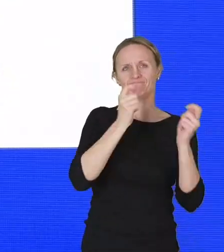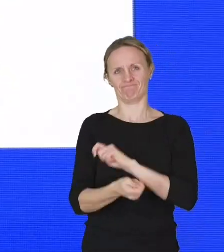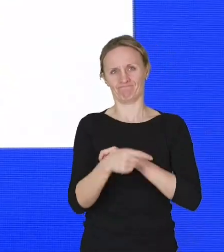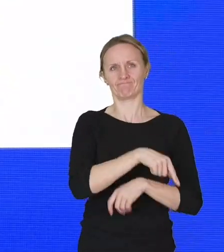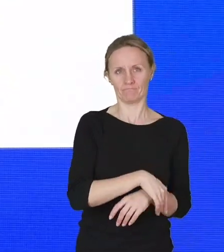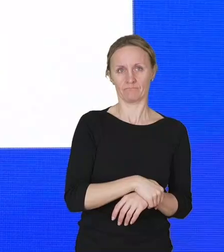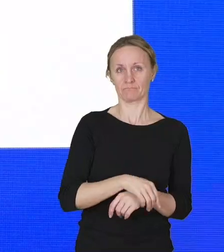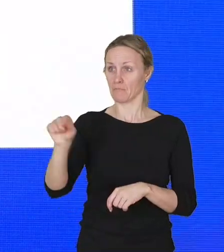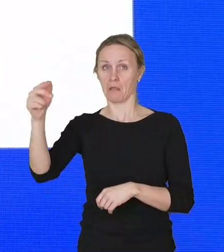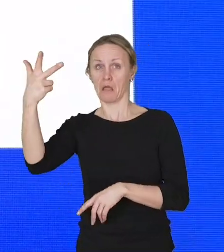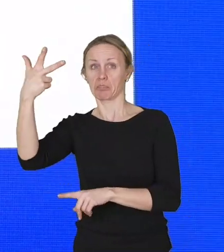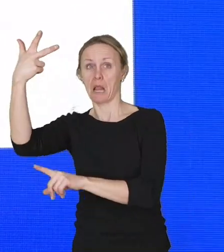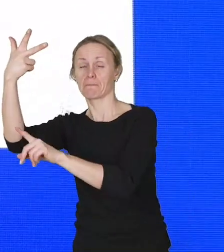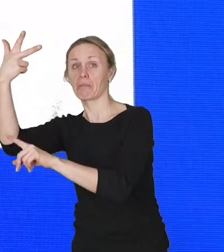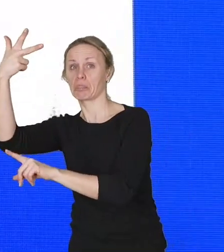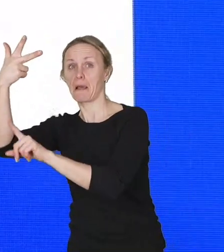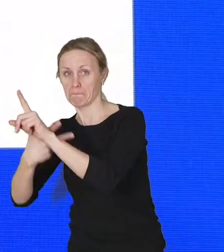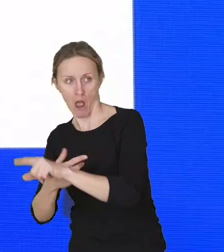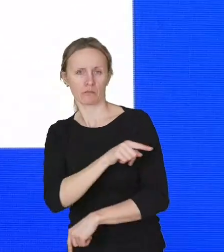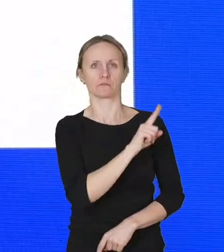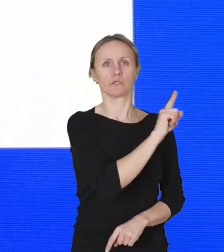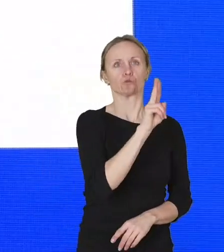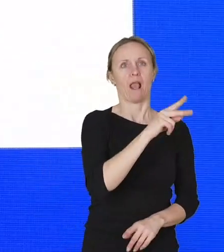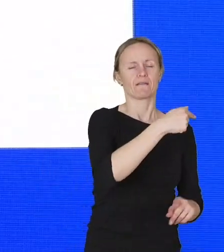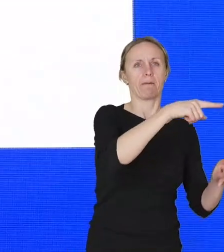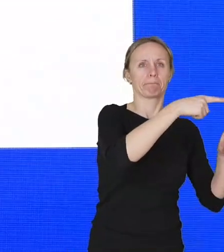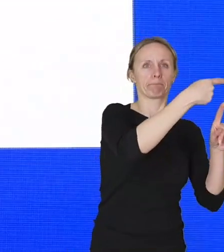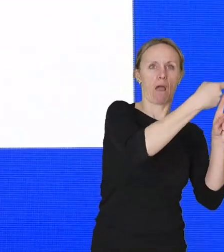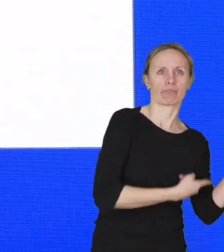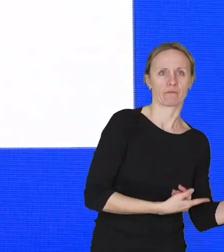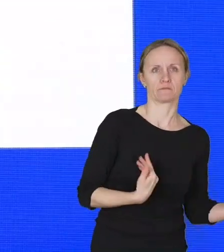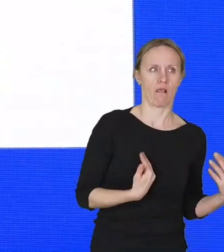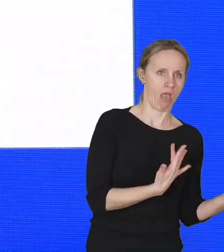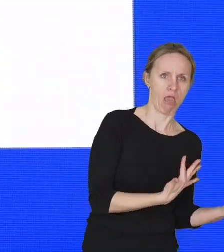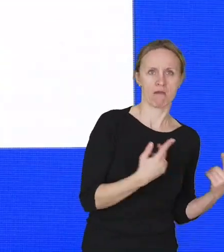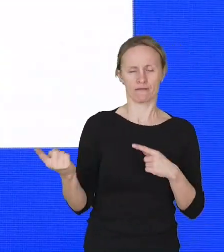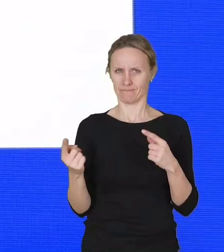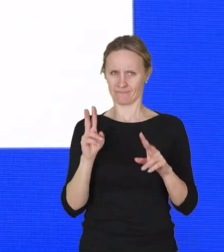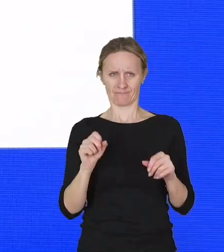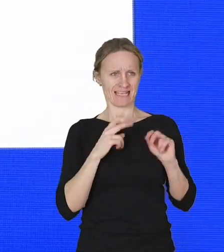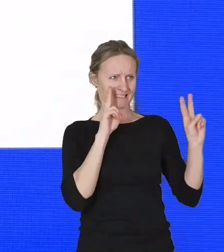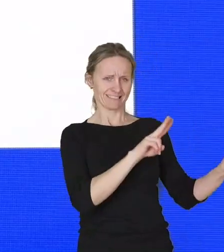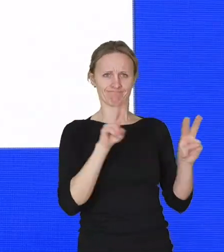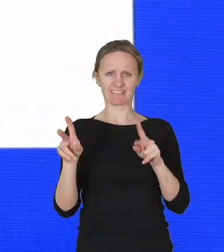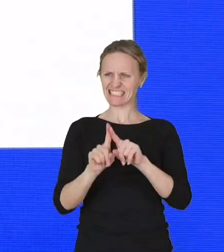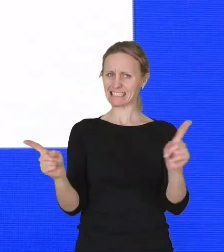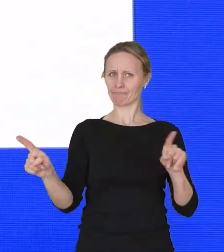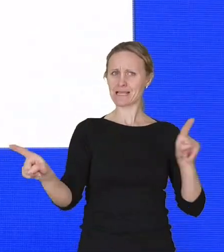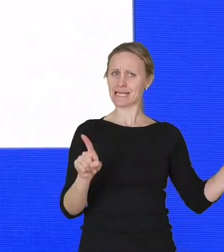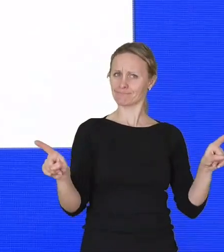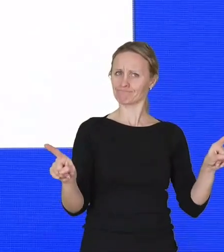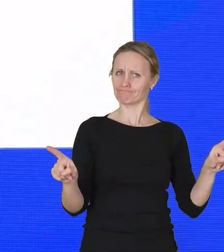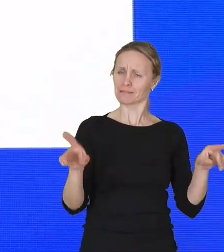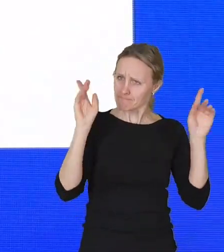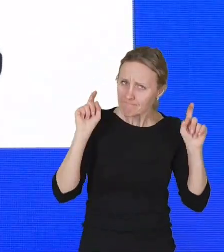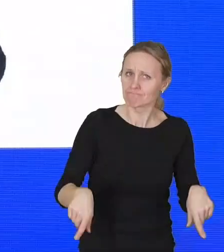is really building capacities, and it's often the poorest regions which would take the